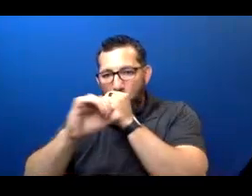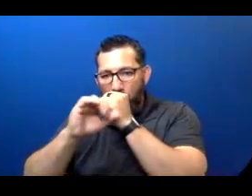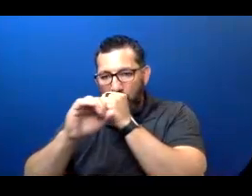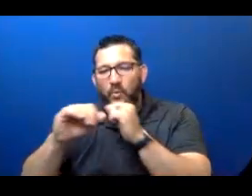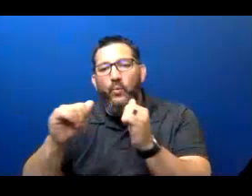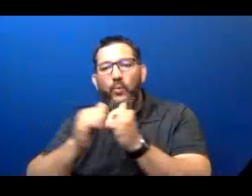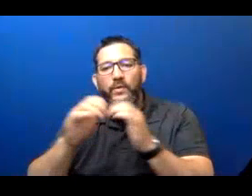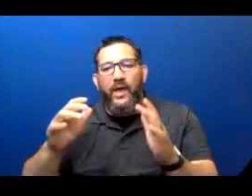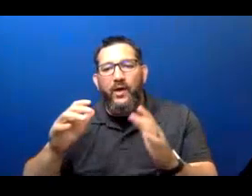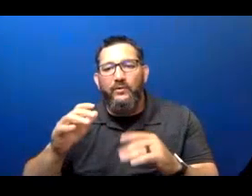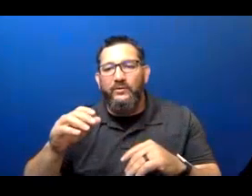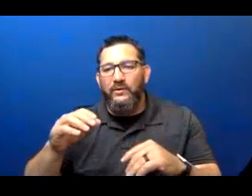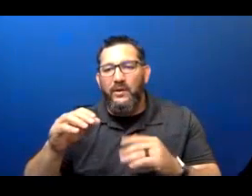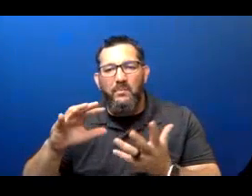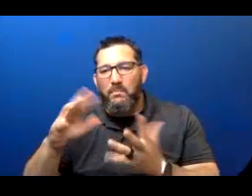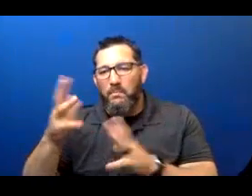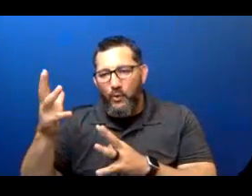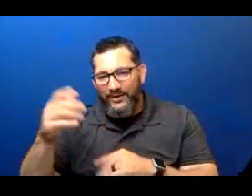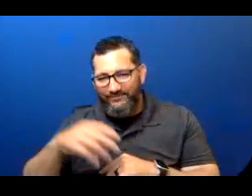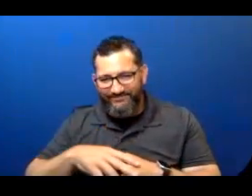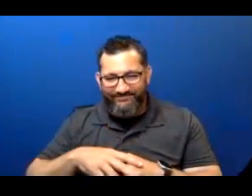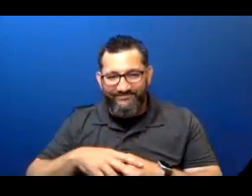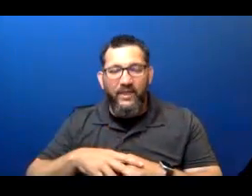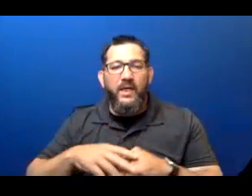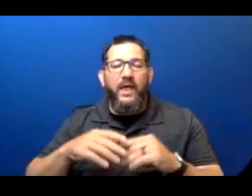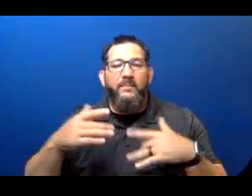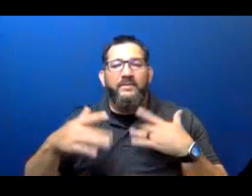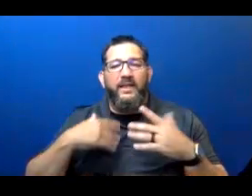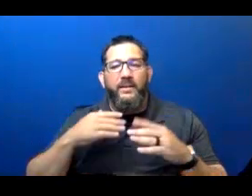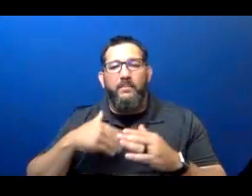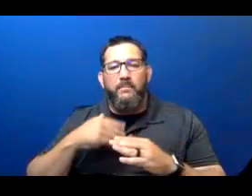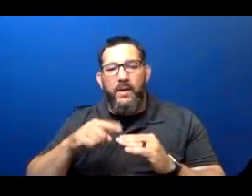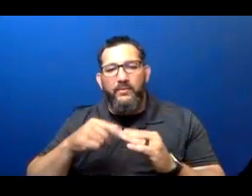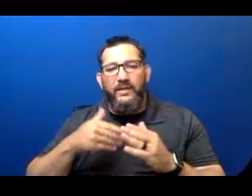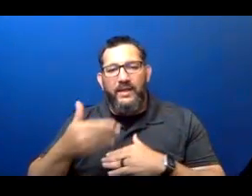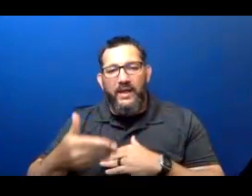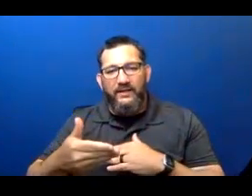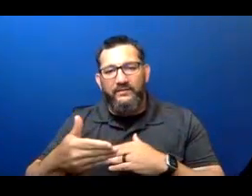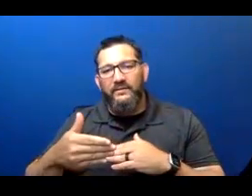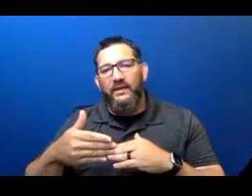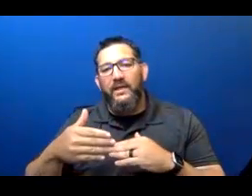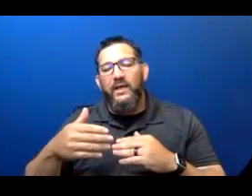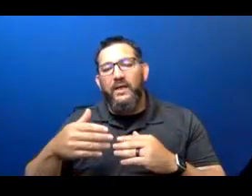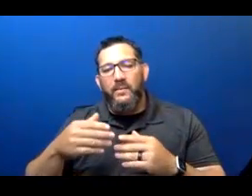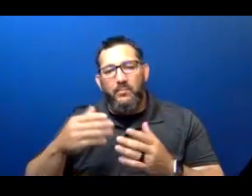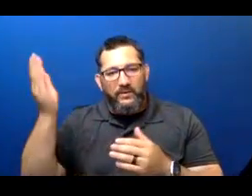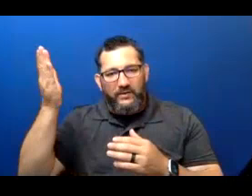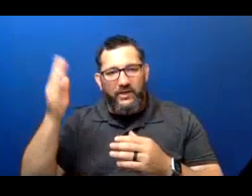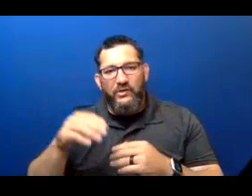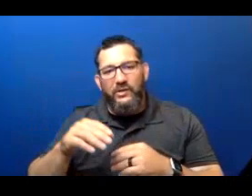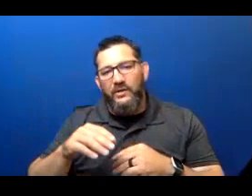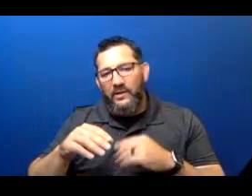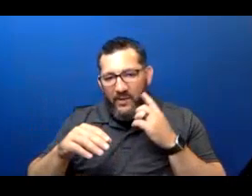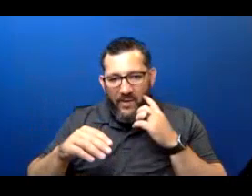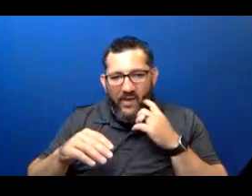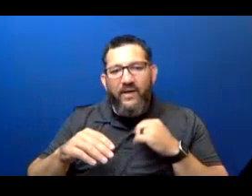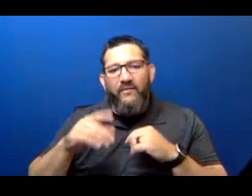But moving on, I'm very excited about this next presentation from program NOMHE's program officer, Evelyn Donis de